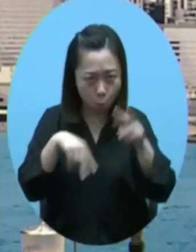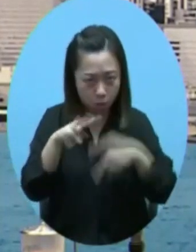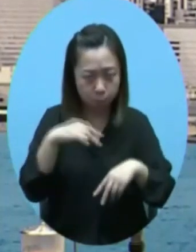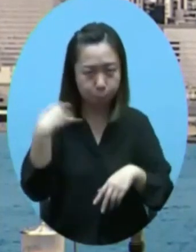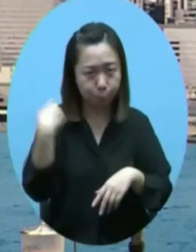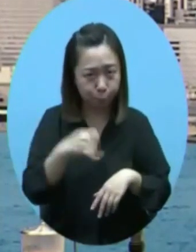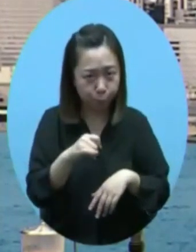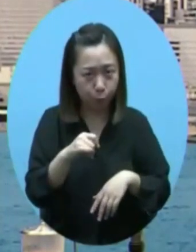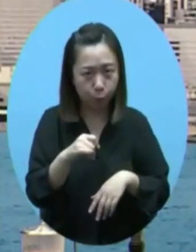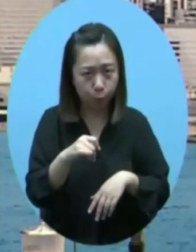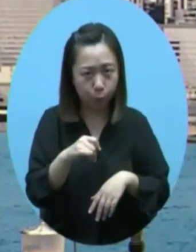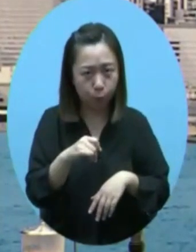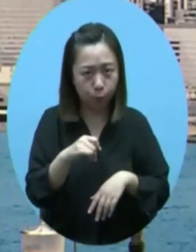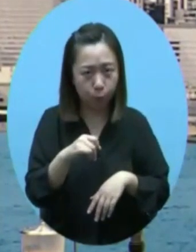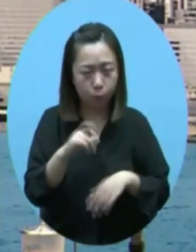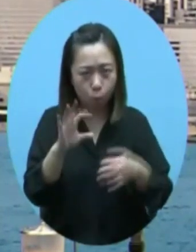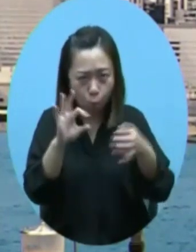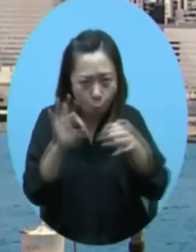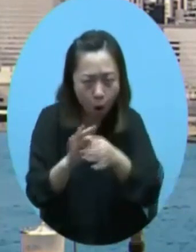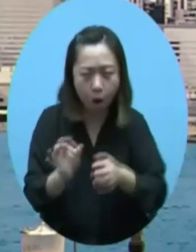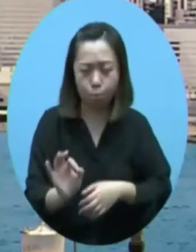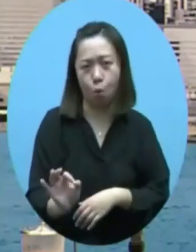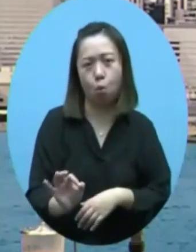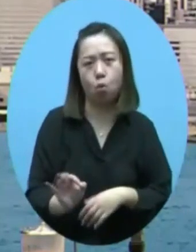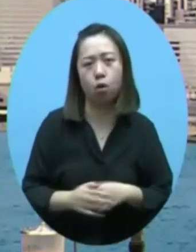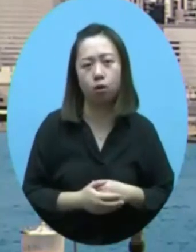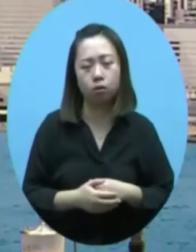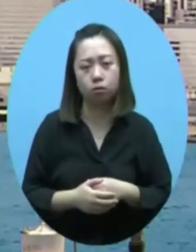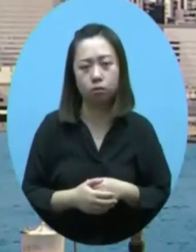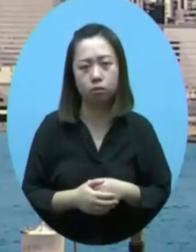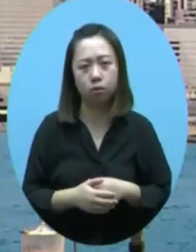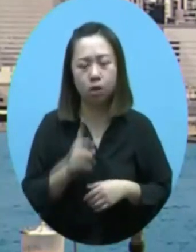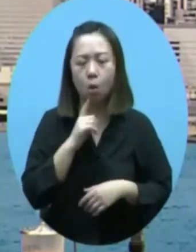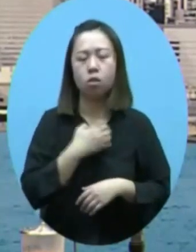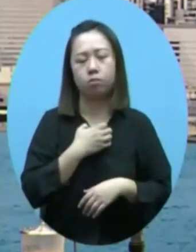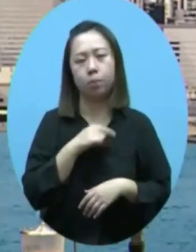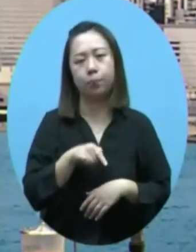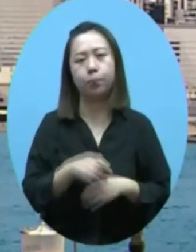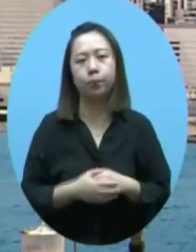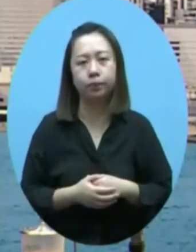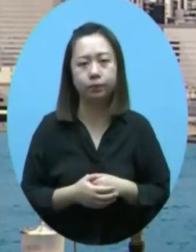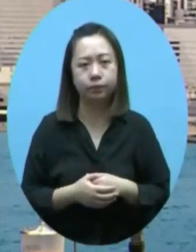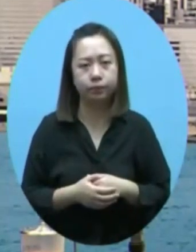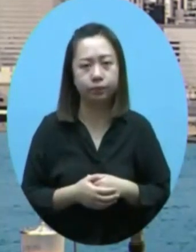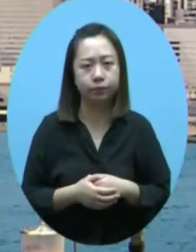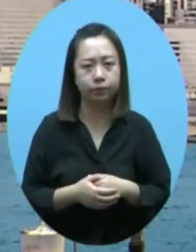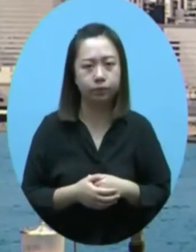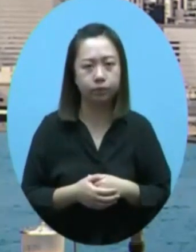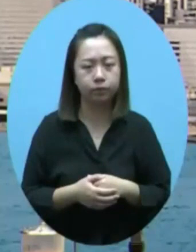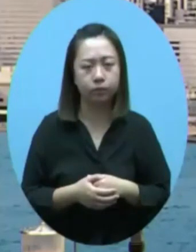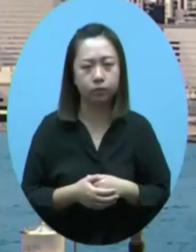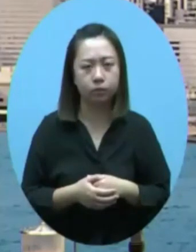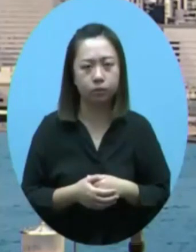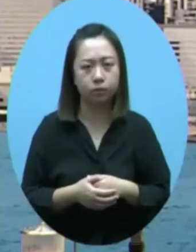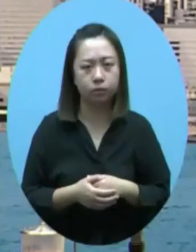clusters or relationships. So we are very worried about that, because that potentially can lead to